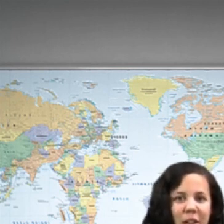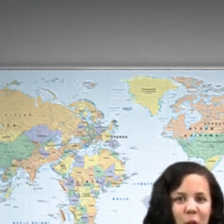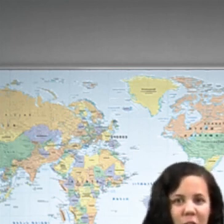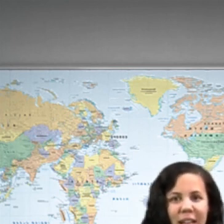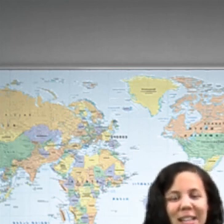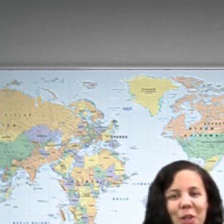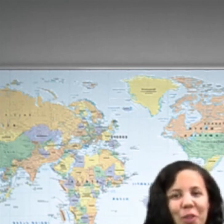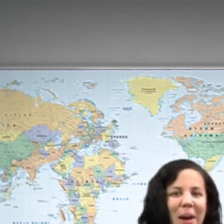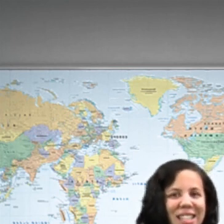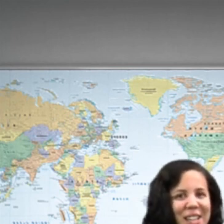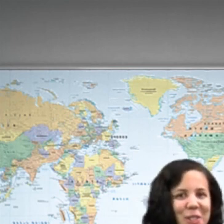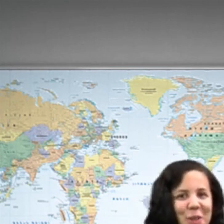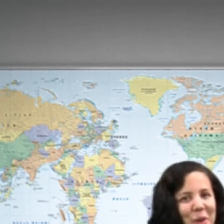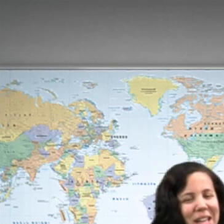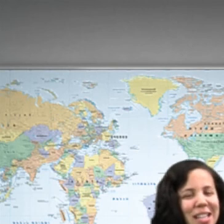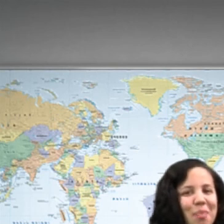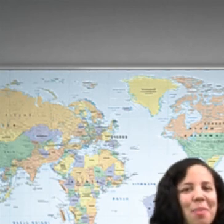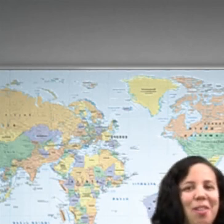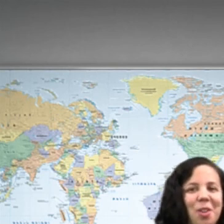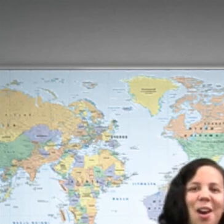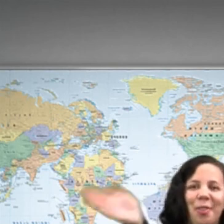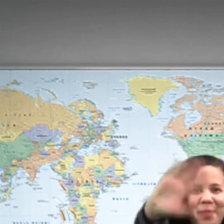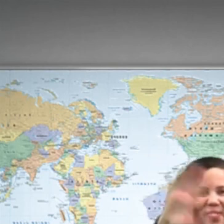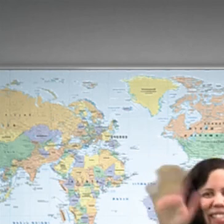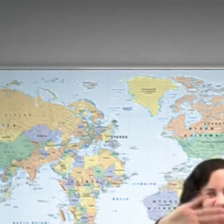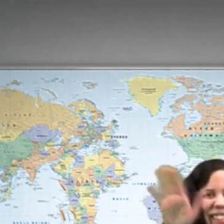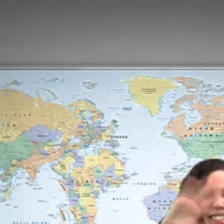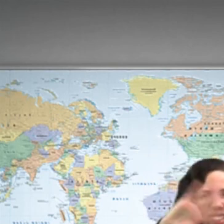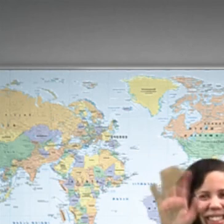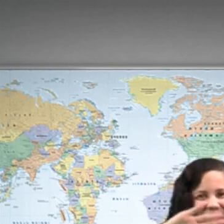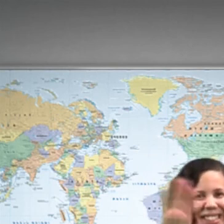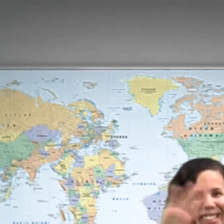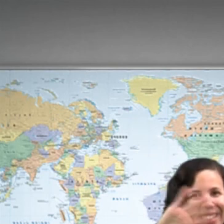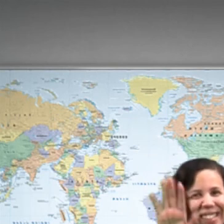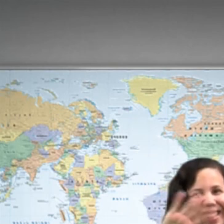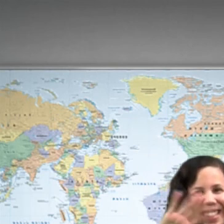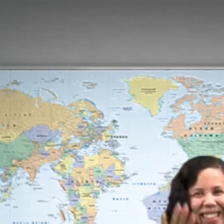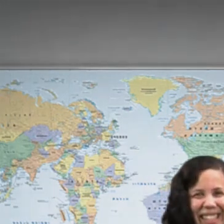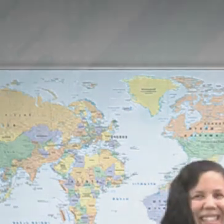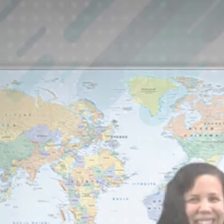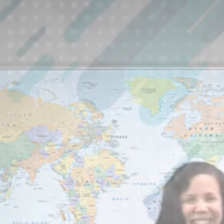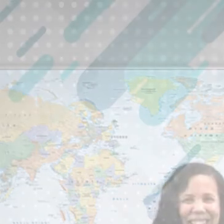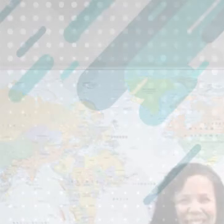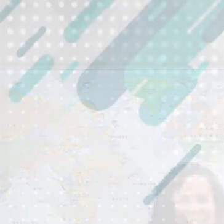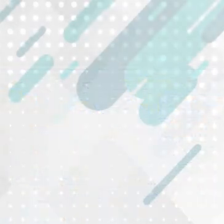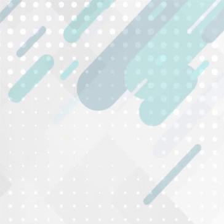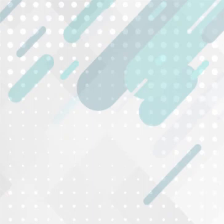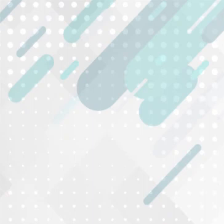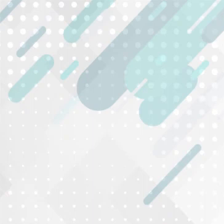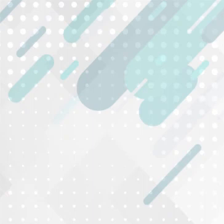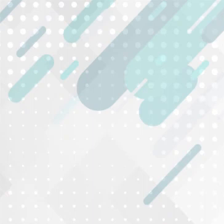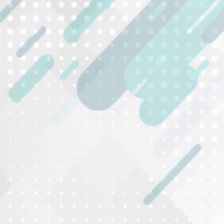keep your mask on. So from us here in studio, it is bye-bye for now. Bye-bye. Ciao. I love you.